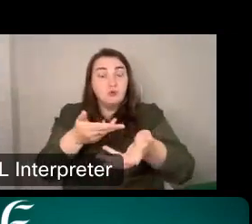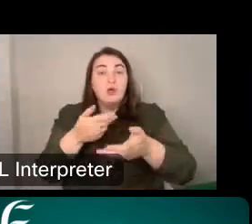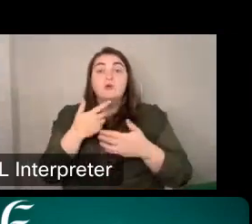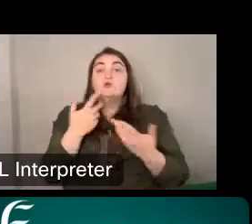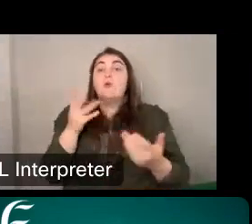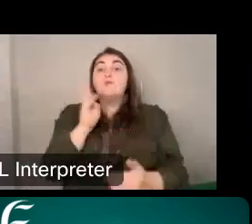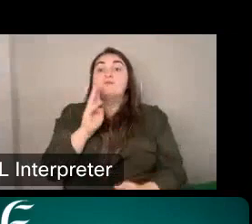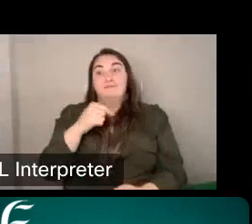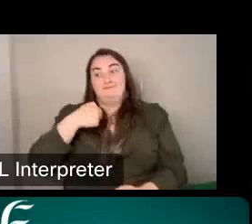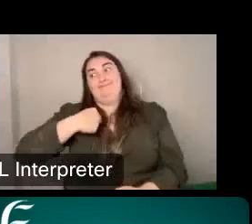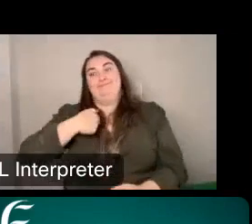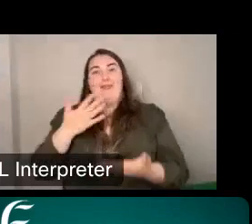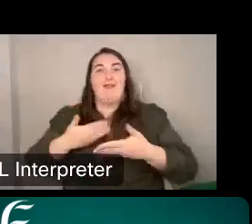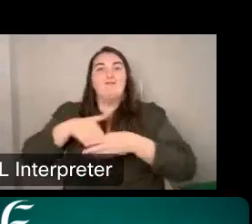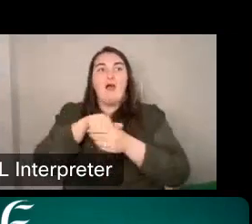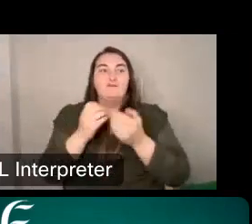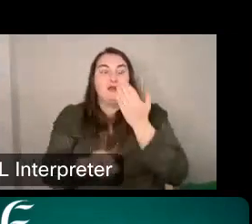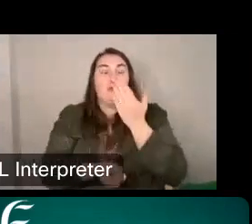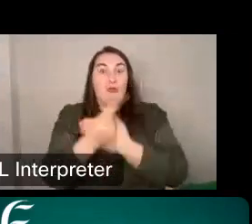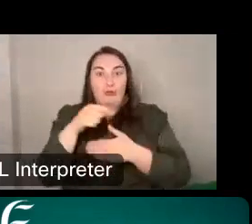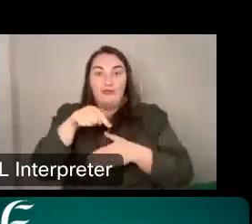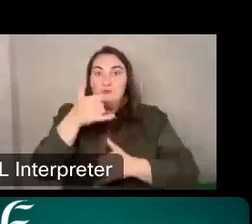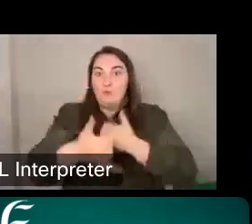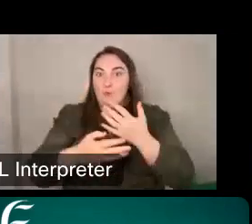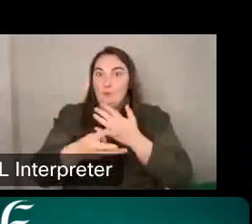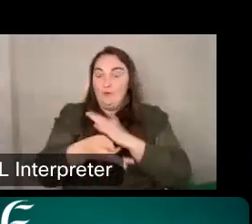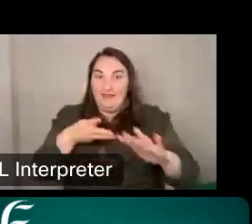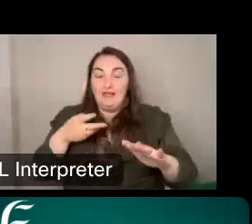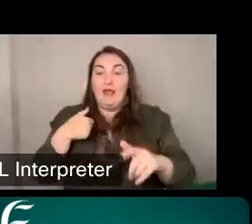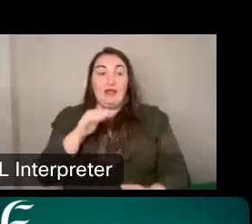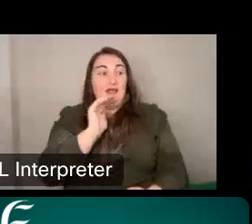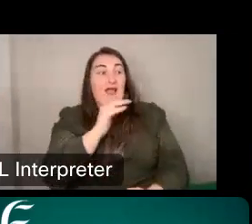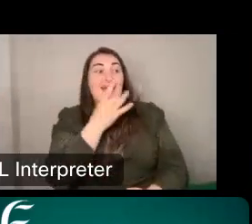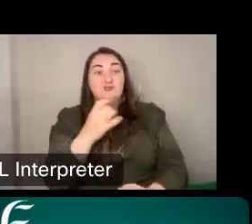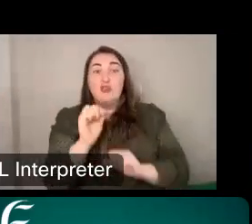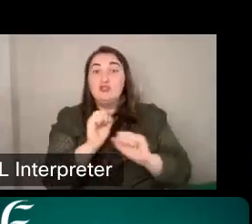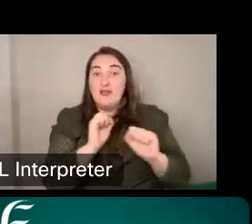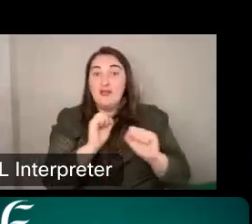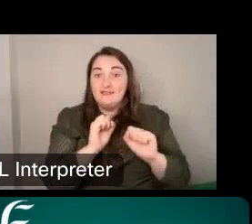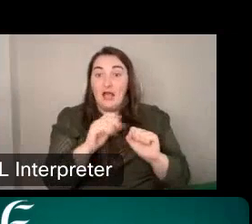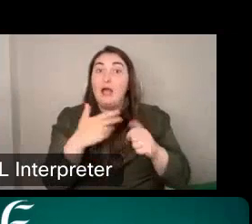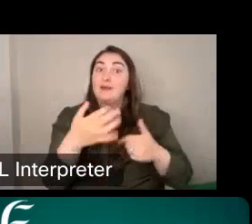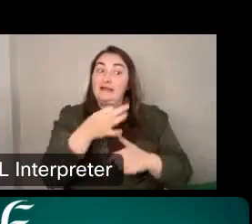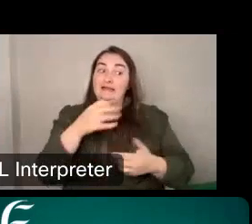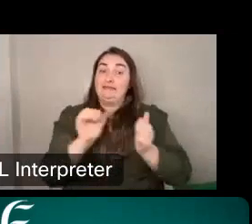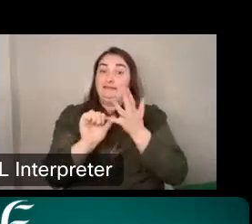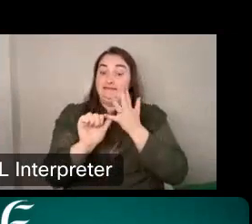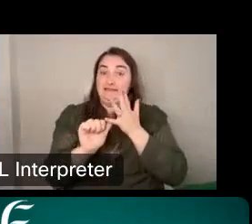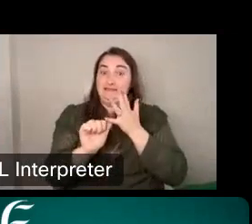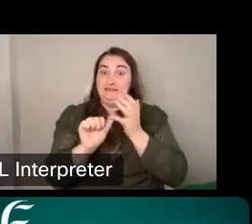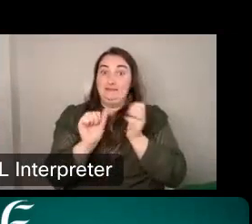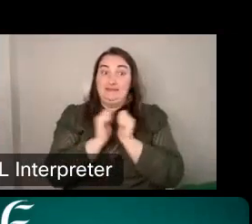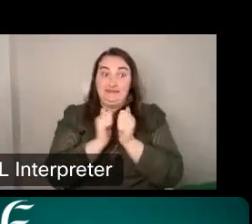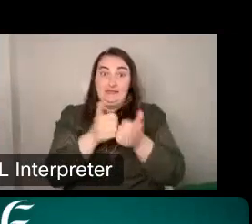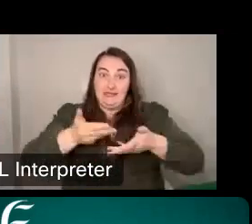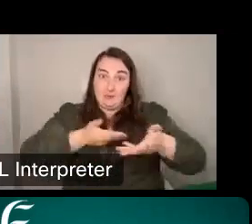is involved in a workplace assault this week, and I reach out to the service, I will get 6 sessions, and most people come on